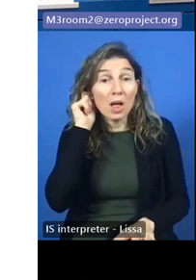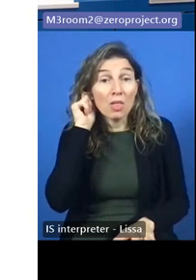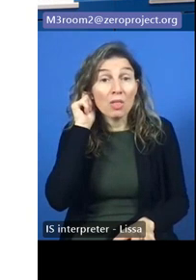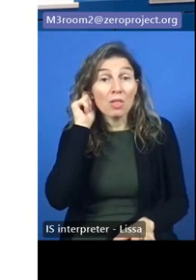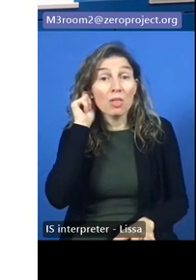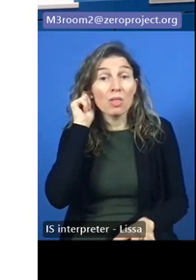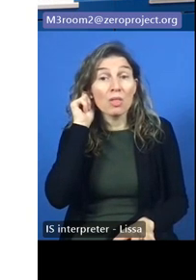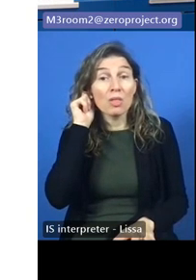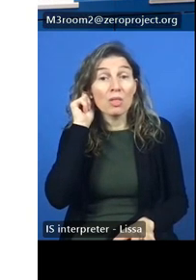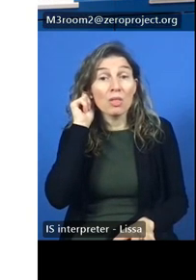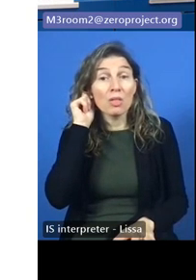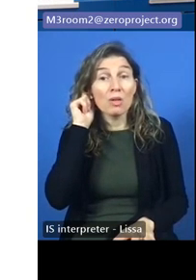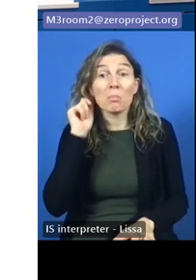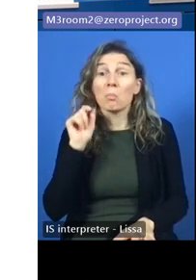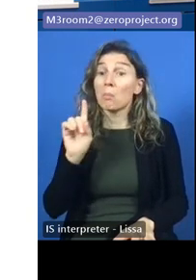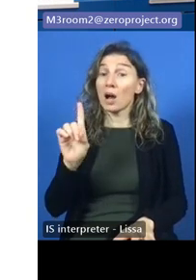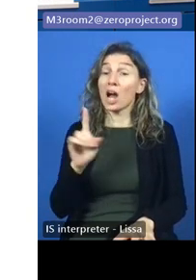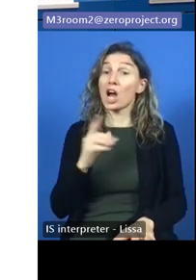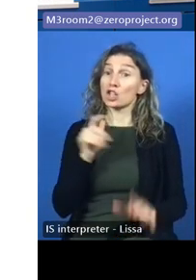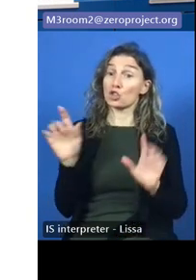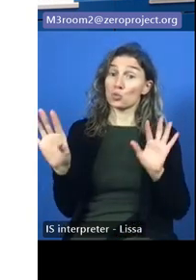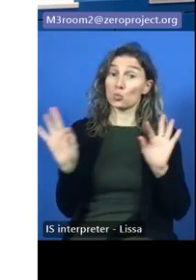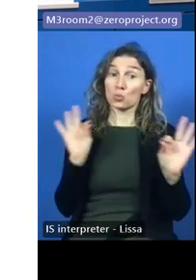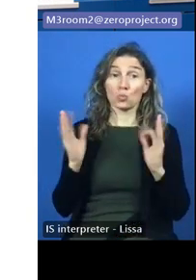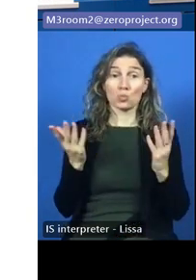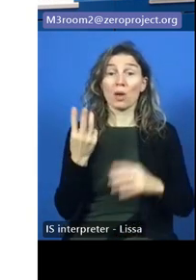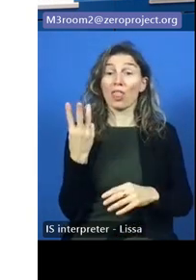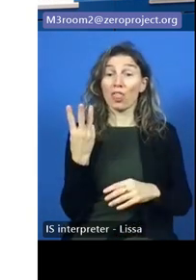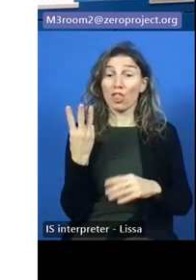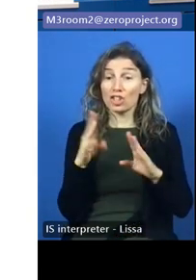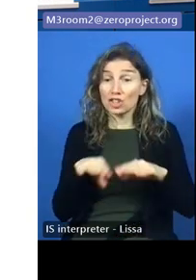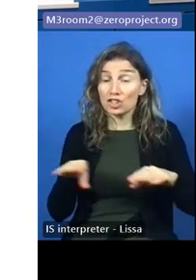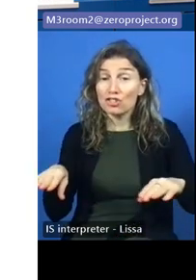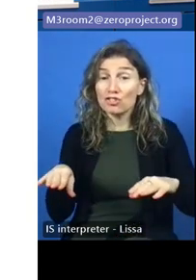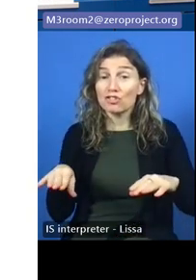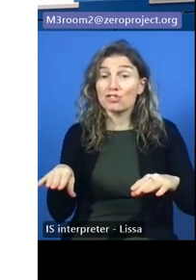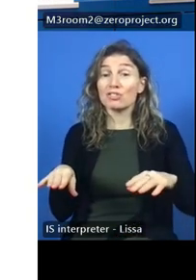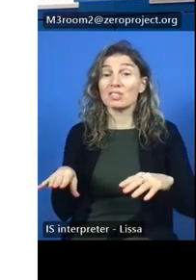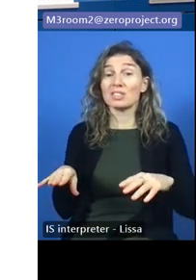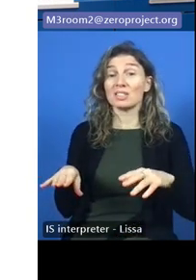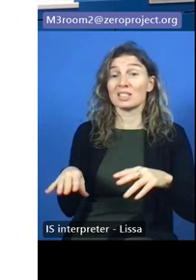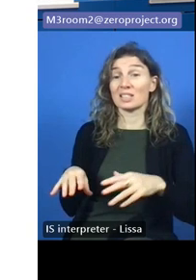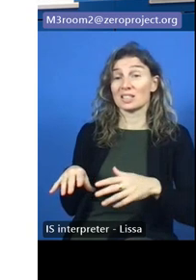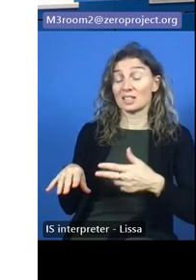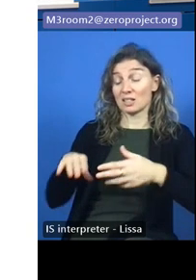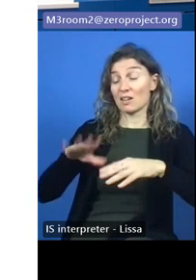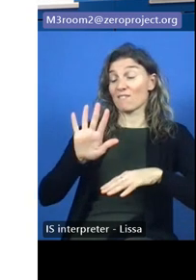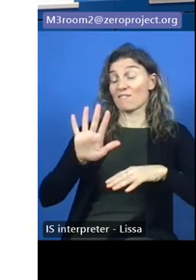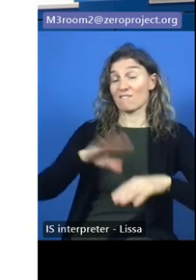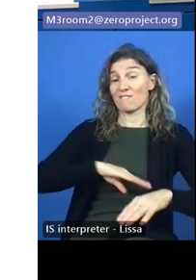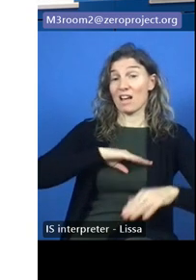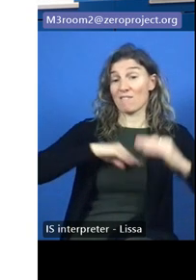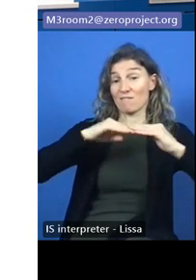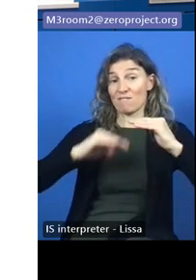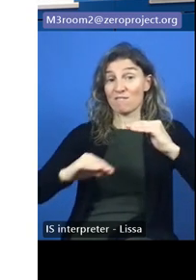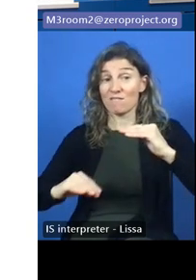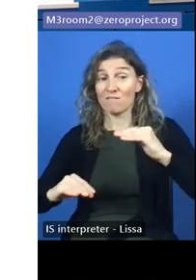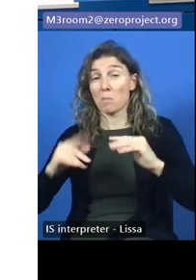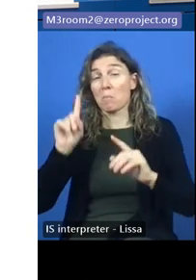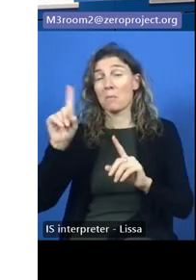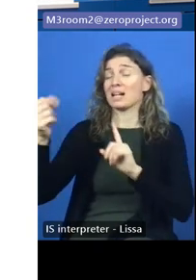circumstances and not by choice. She has 3 young children, all below the age of 5 years, suffered from domestic violence for